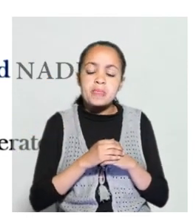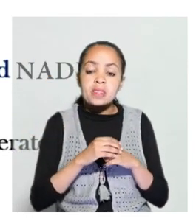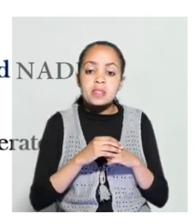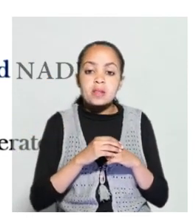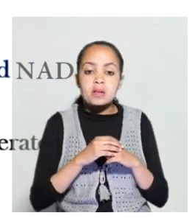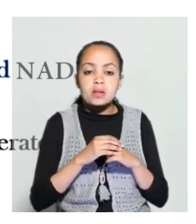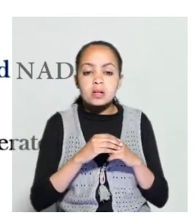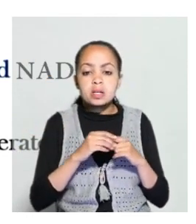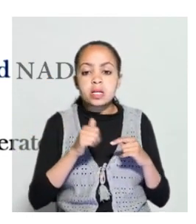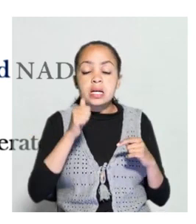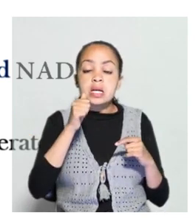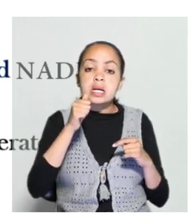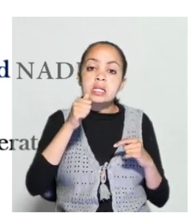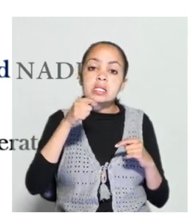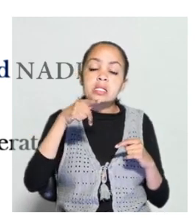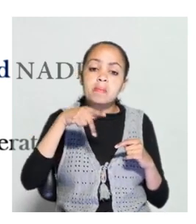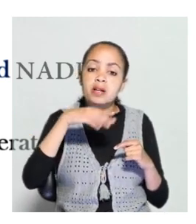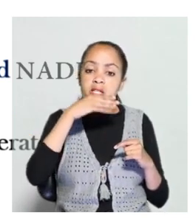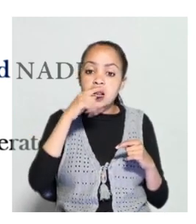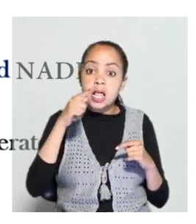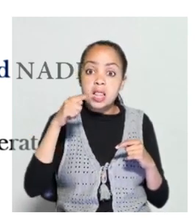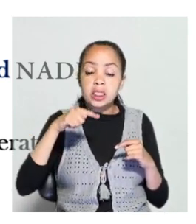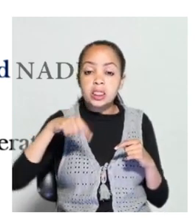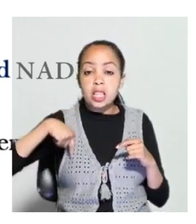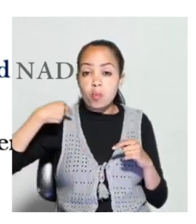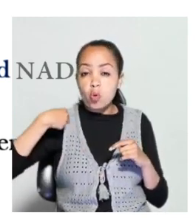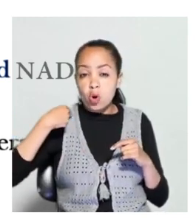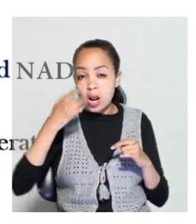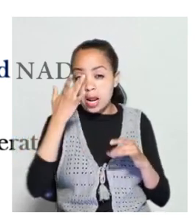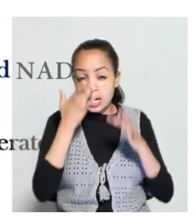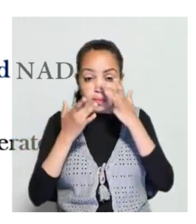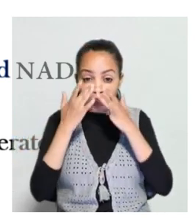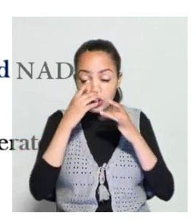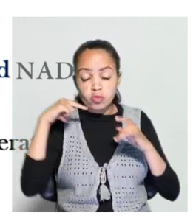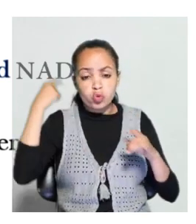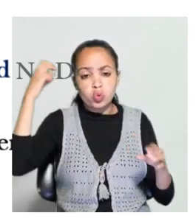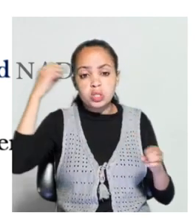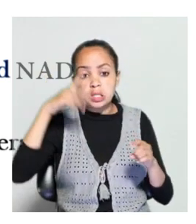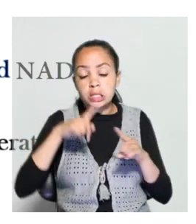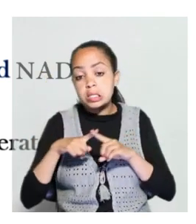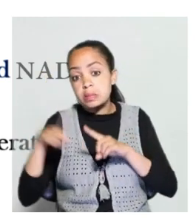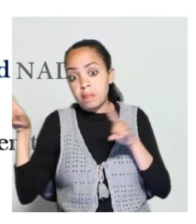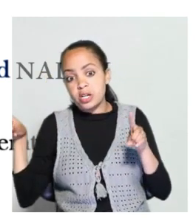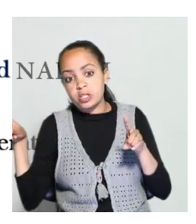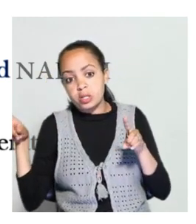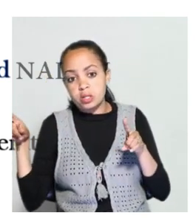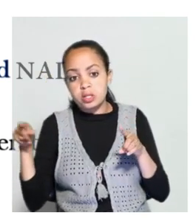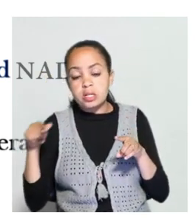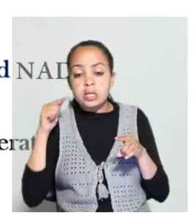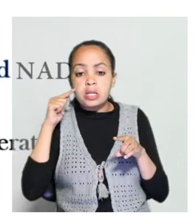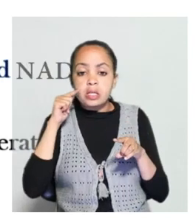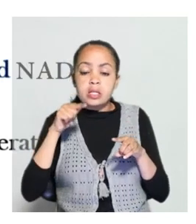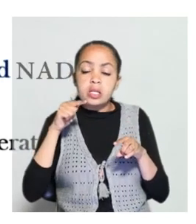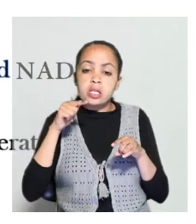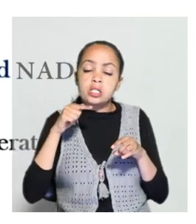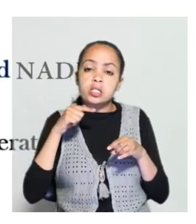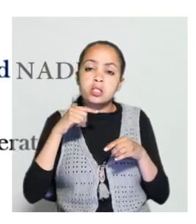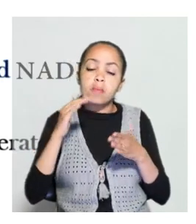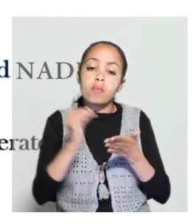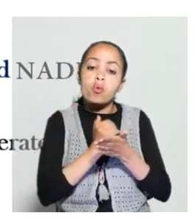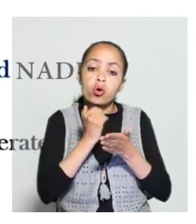except spatial in the temporal adaptation of photosynthesis, where a malate that can be produced in the